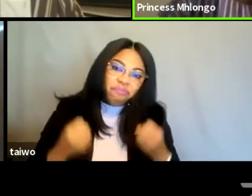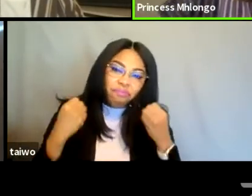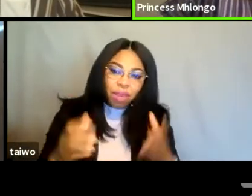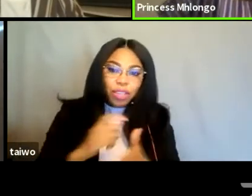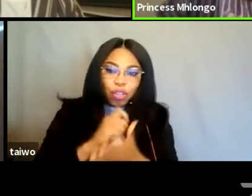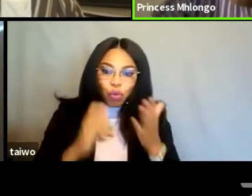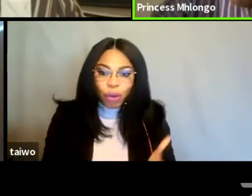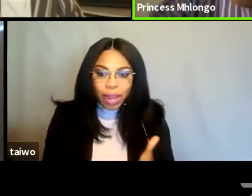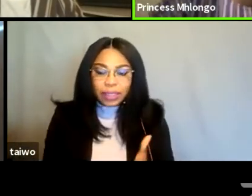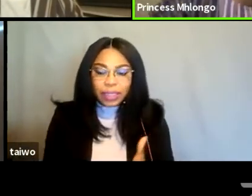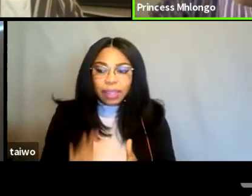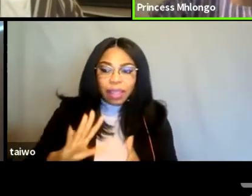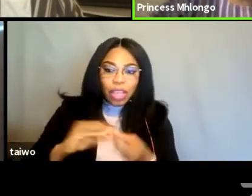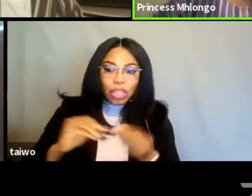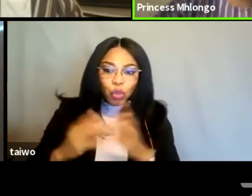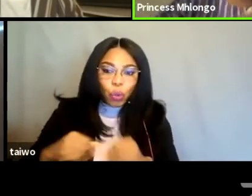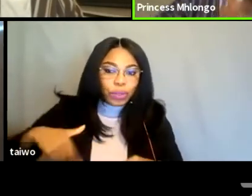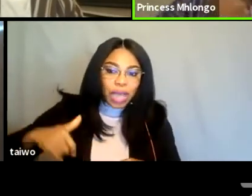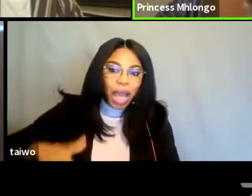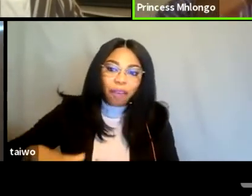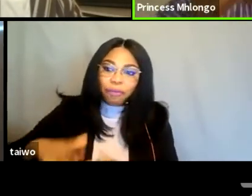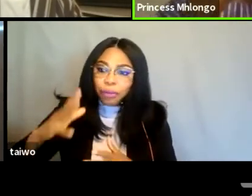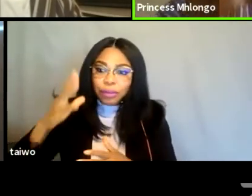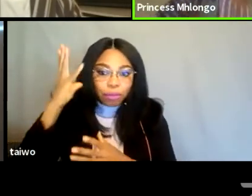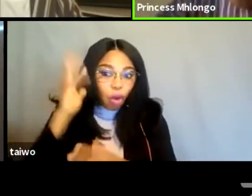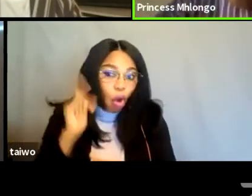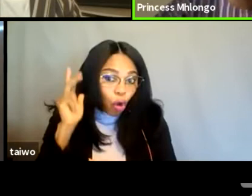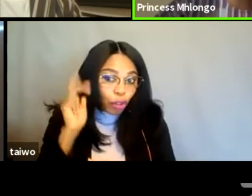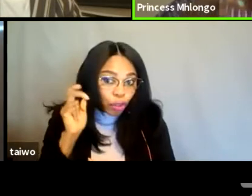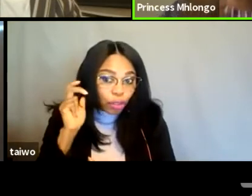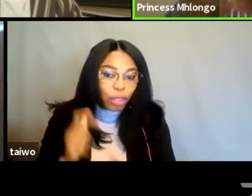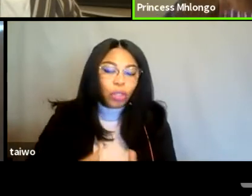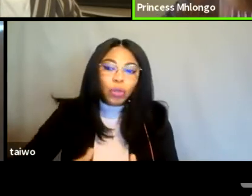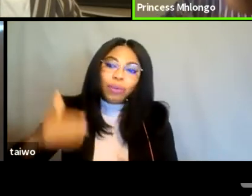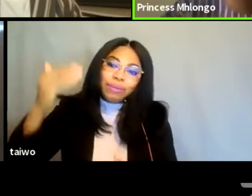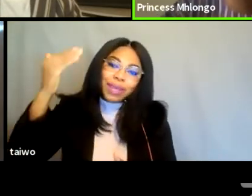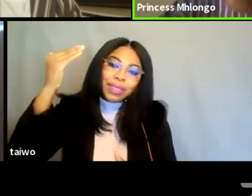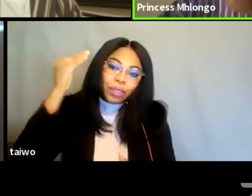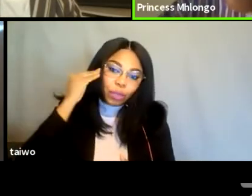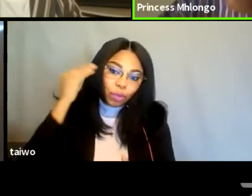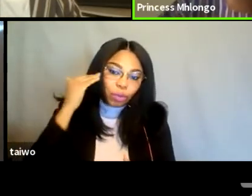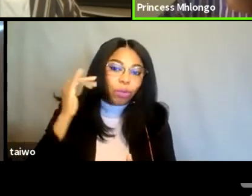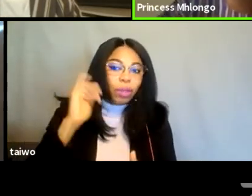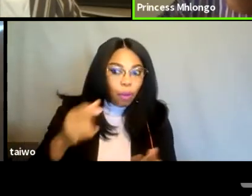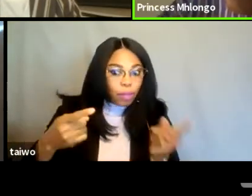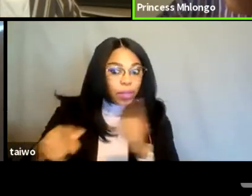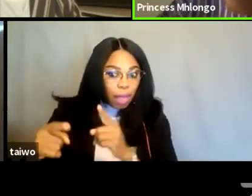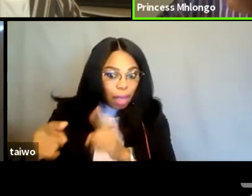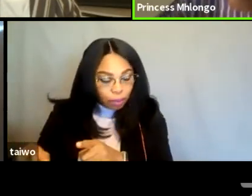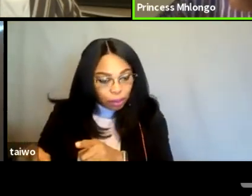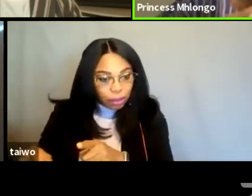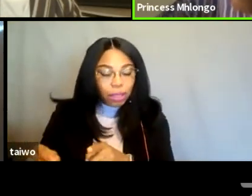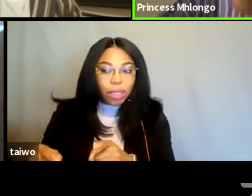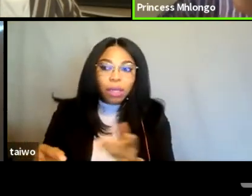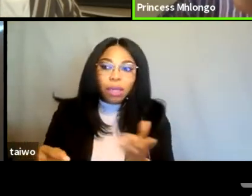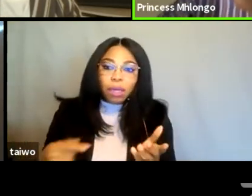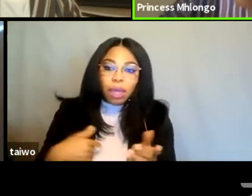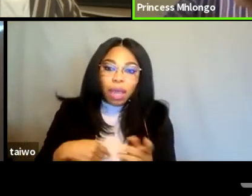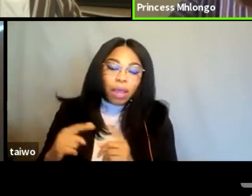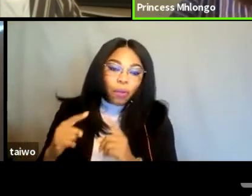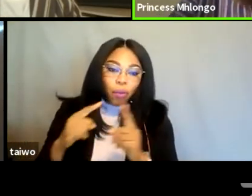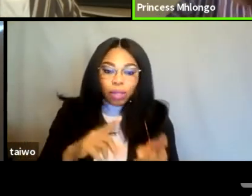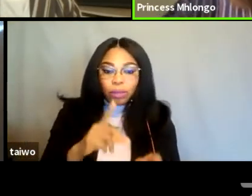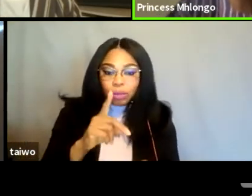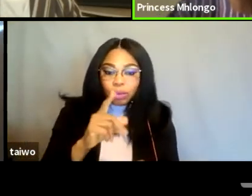with unheard stories. I knew that was happening because I went to Dauro